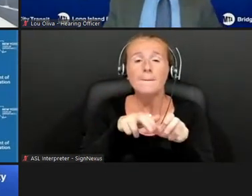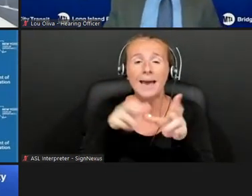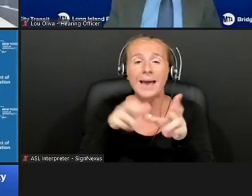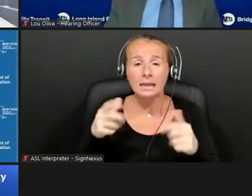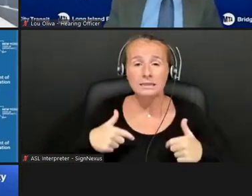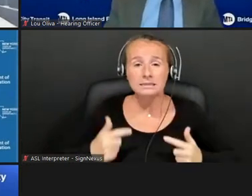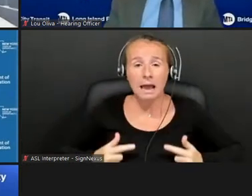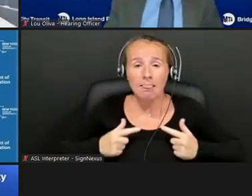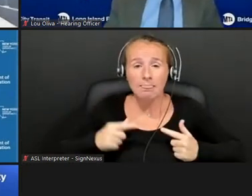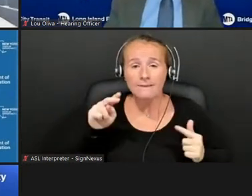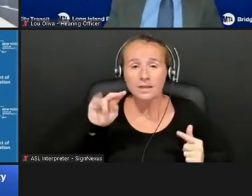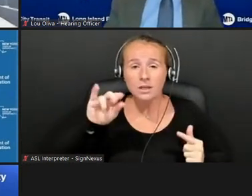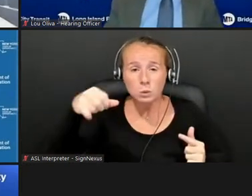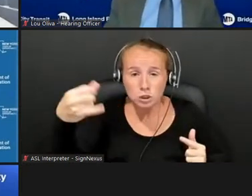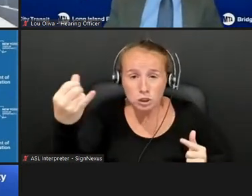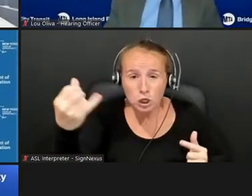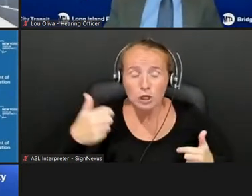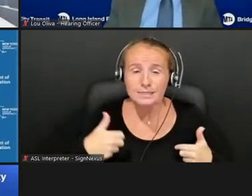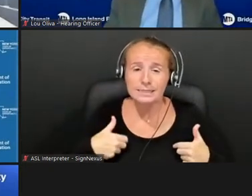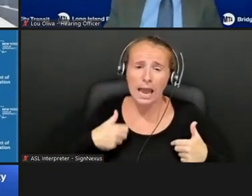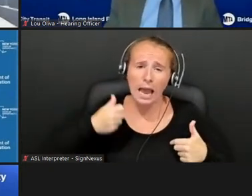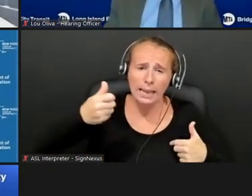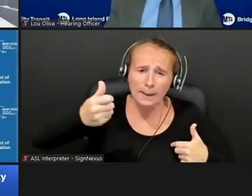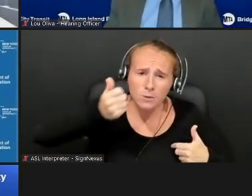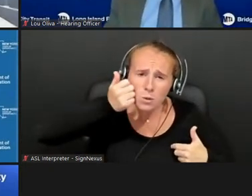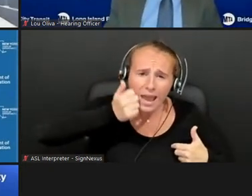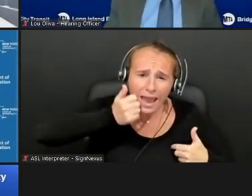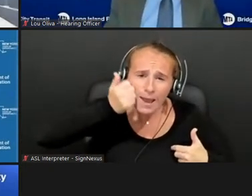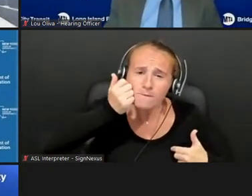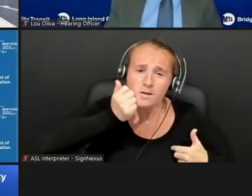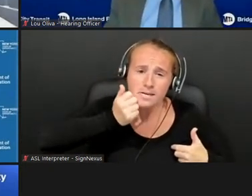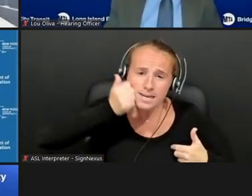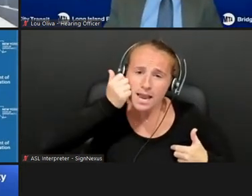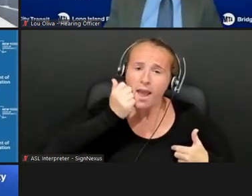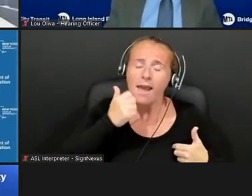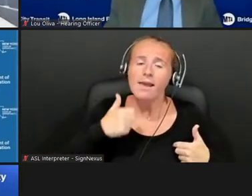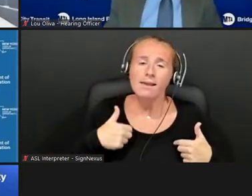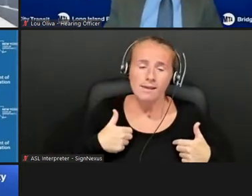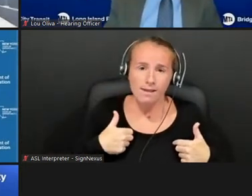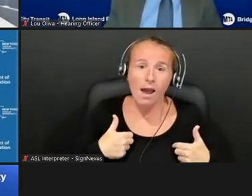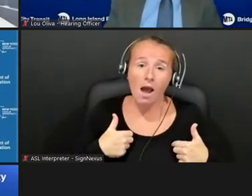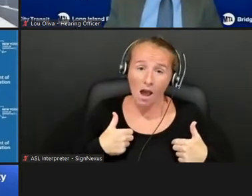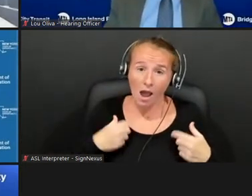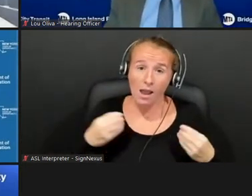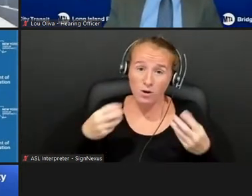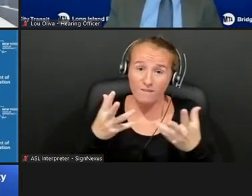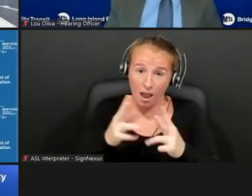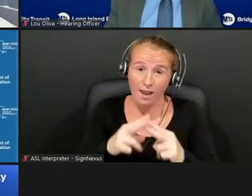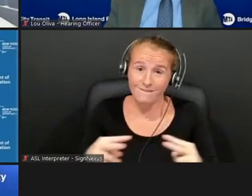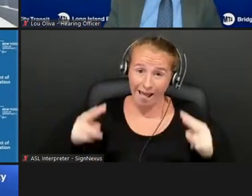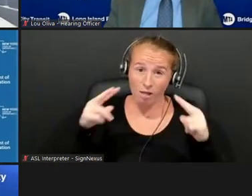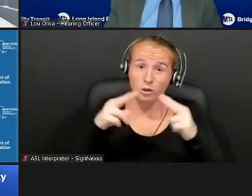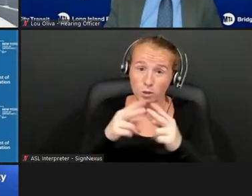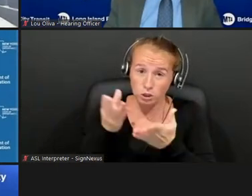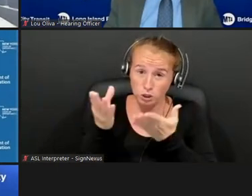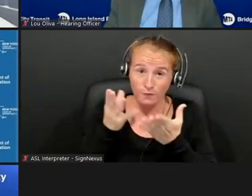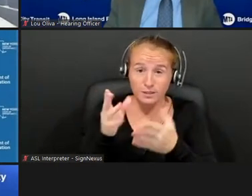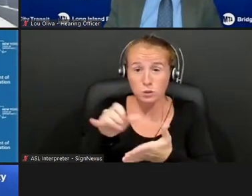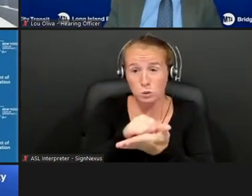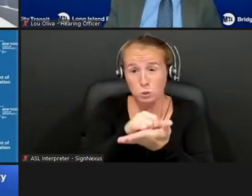in New Jersey I commute every day into New York City I provide valuable services to your New York City public school